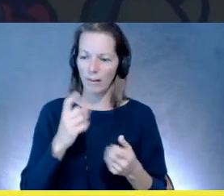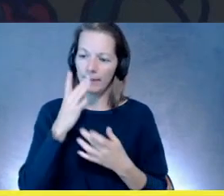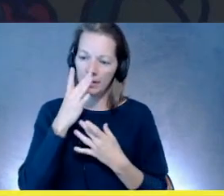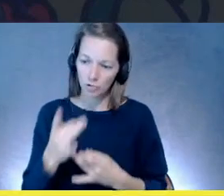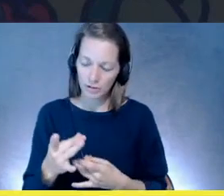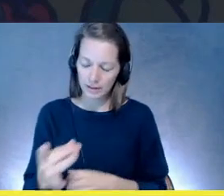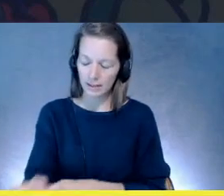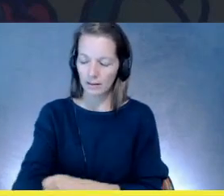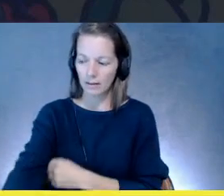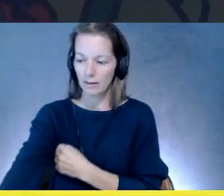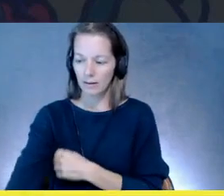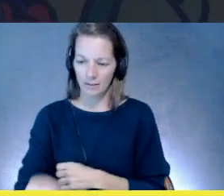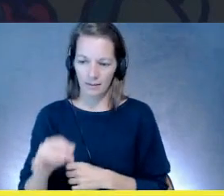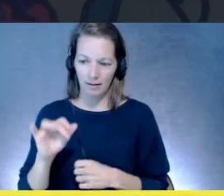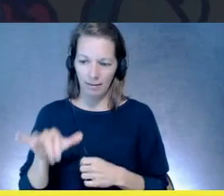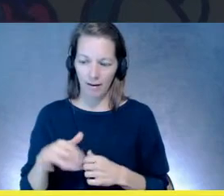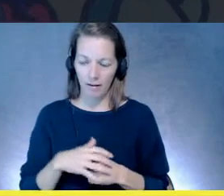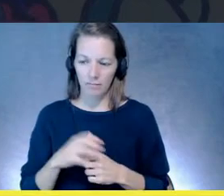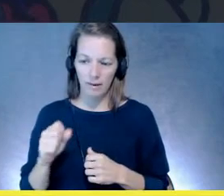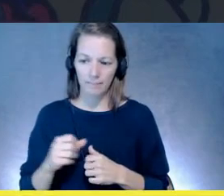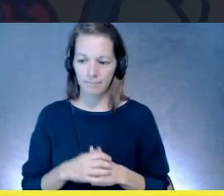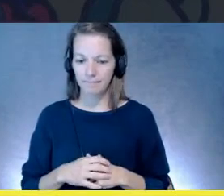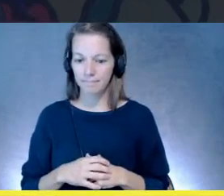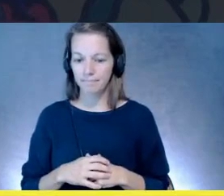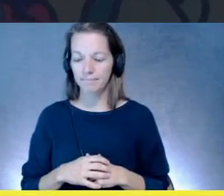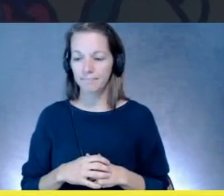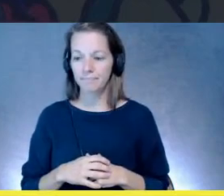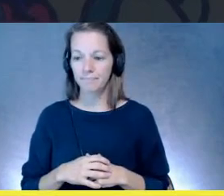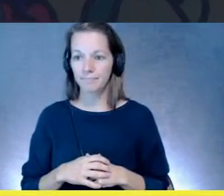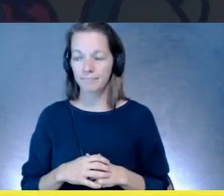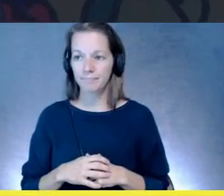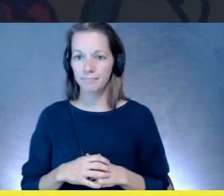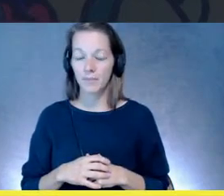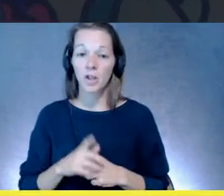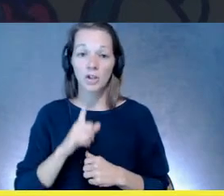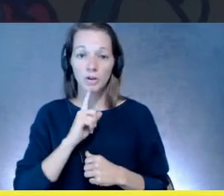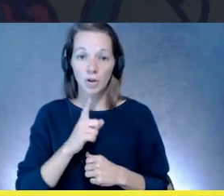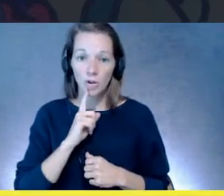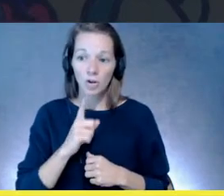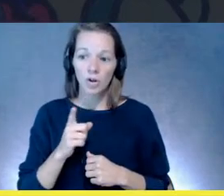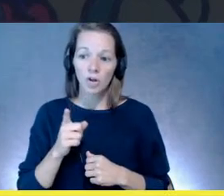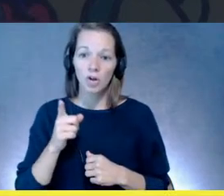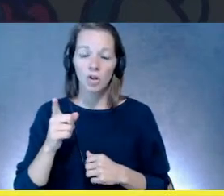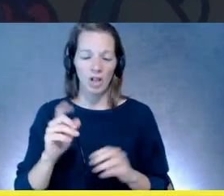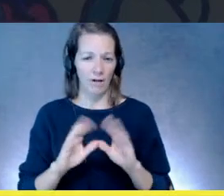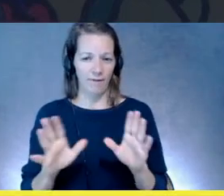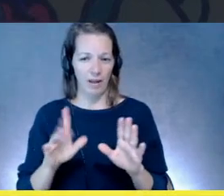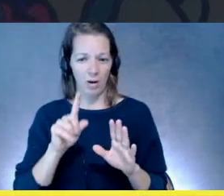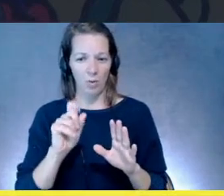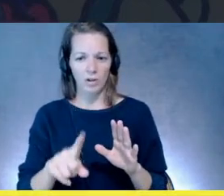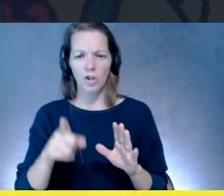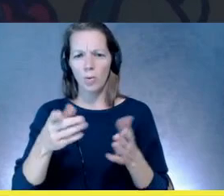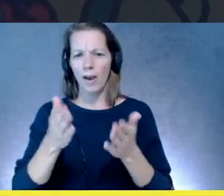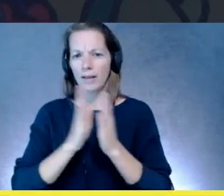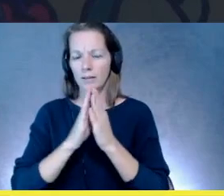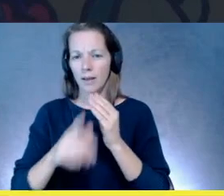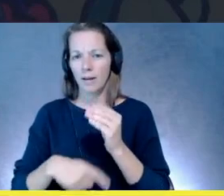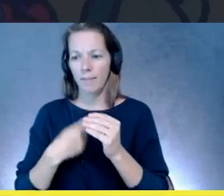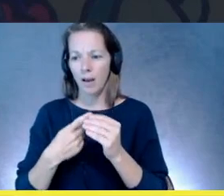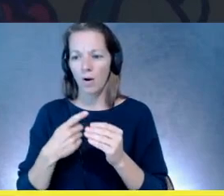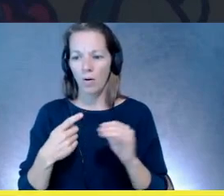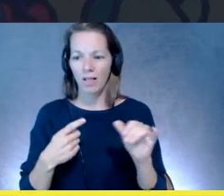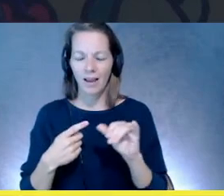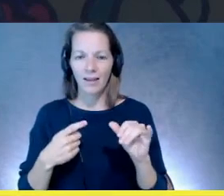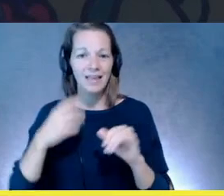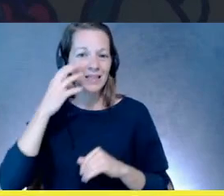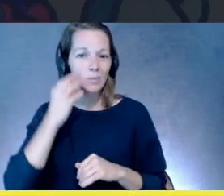that. Yeah. Sure. And are you, to clarify the question, asking about like the experience